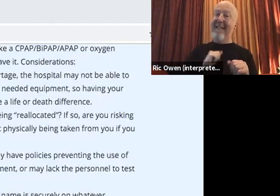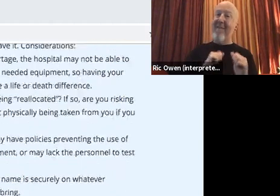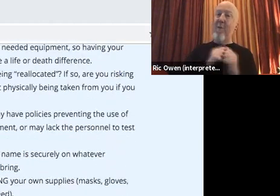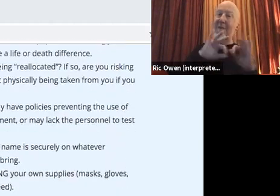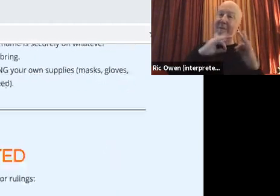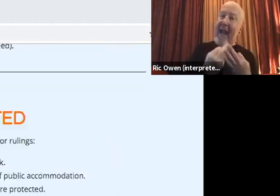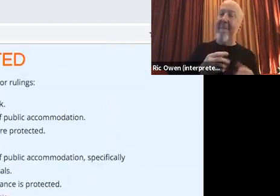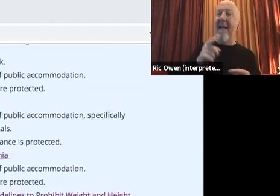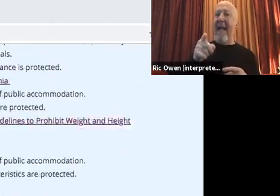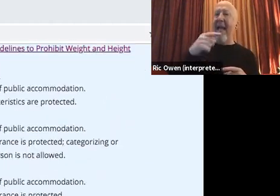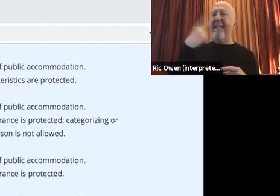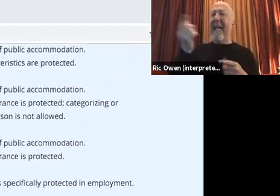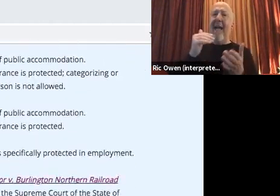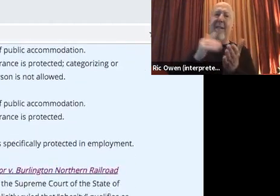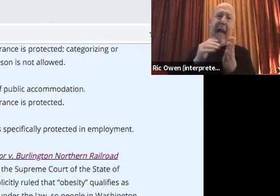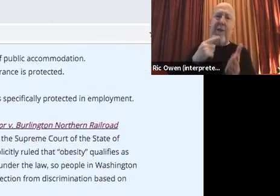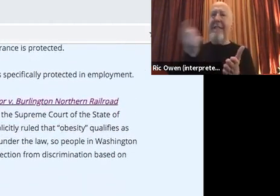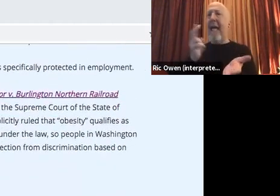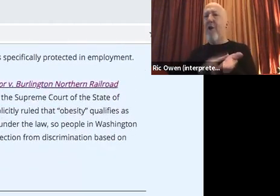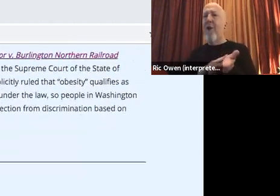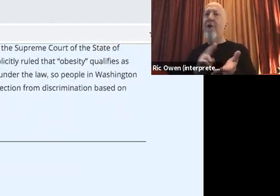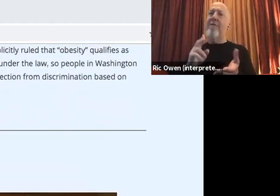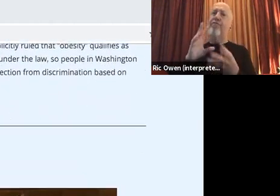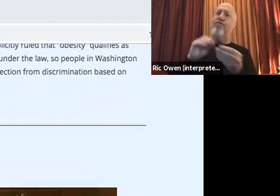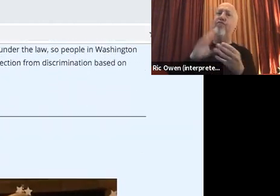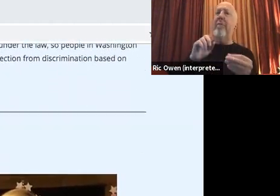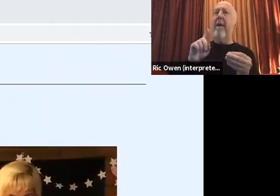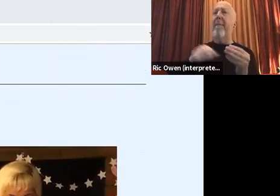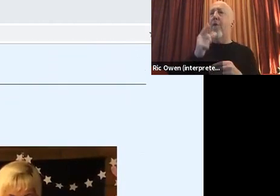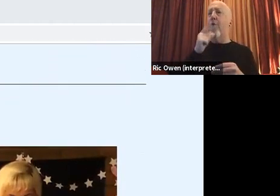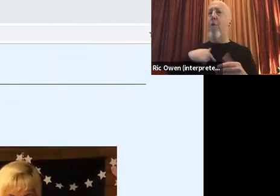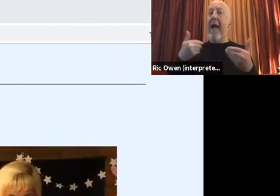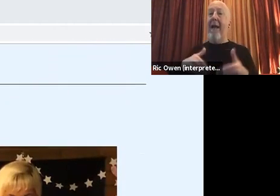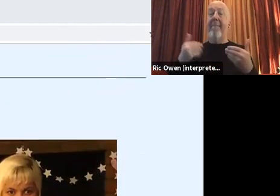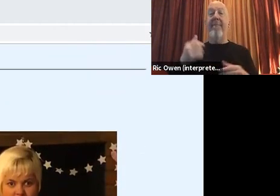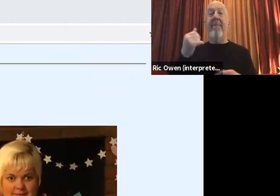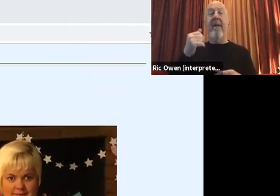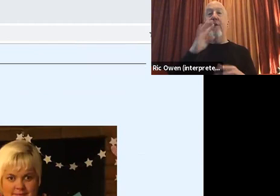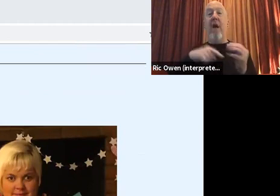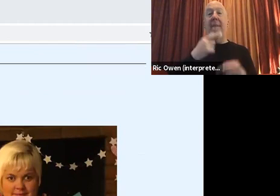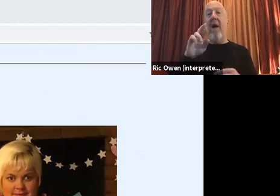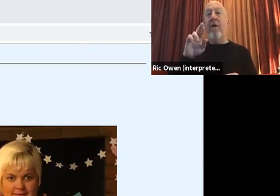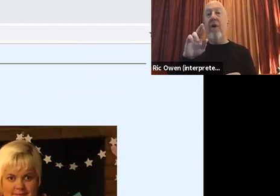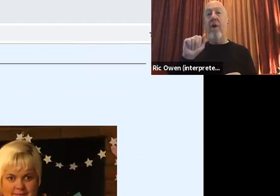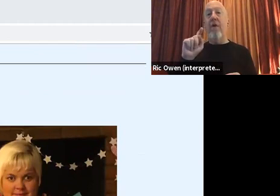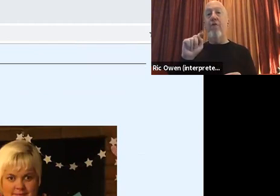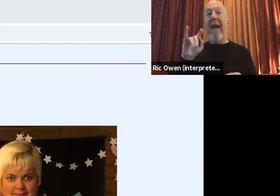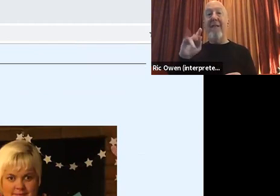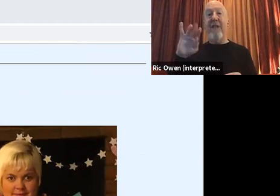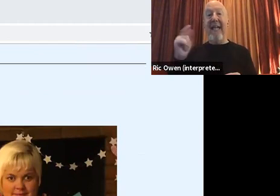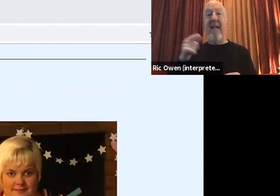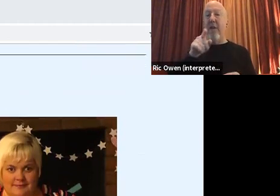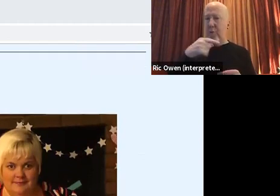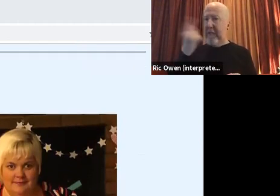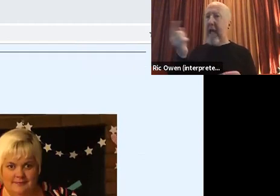provider something unique about yourself. With regard to rationing, tell them that you want the treatment options